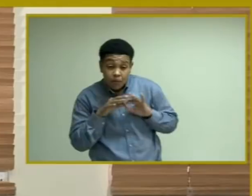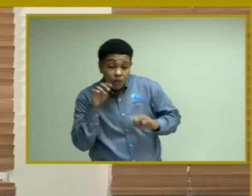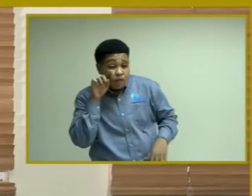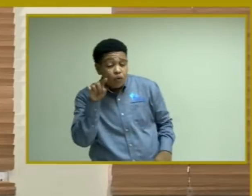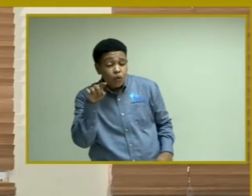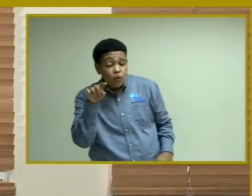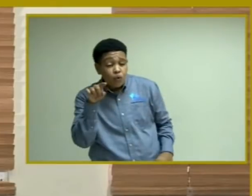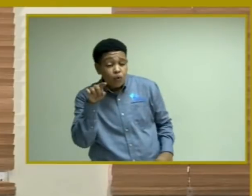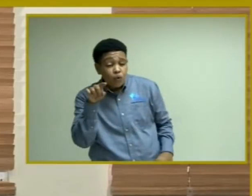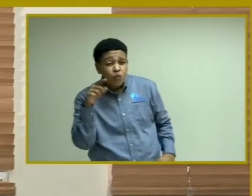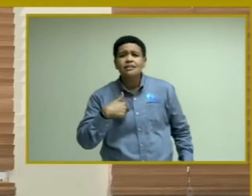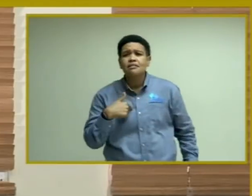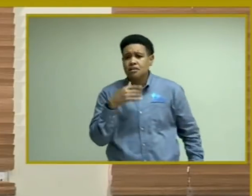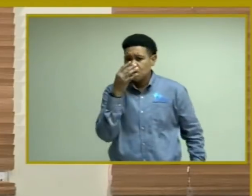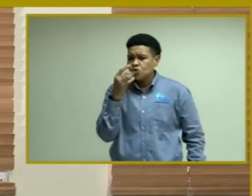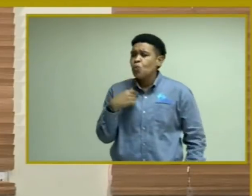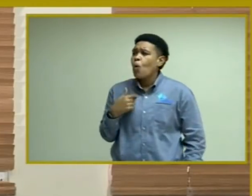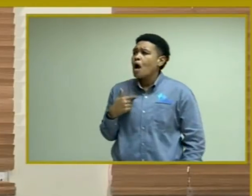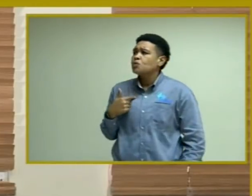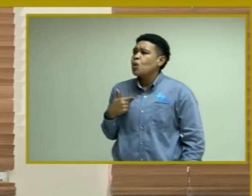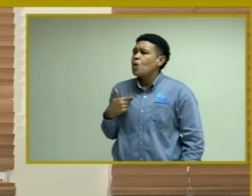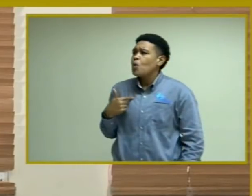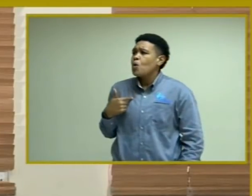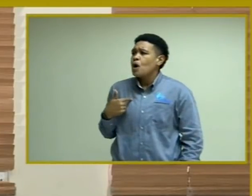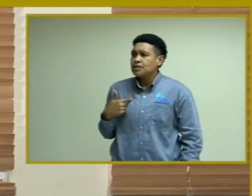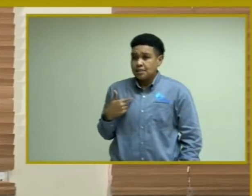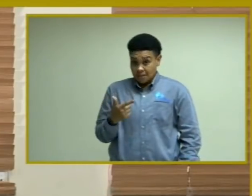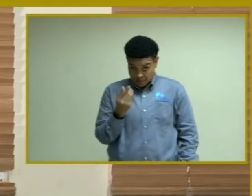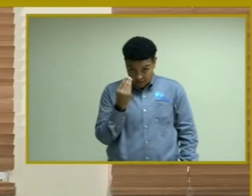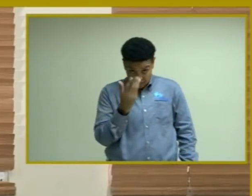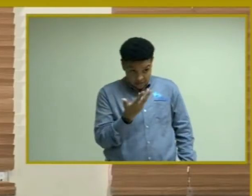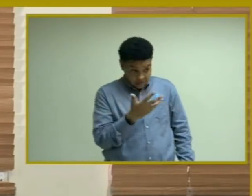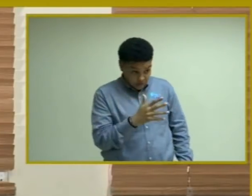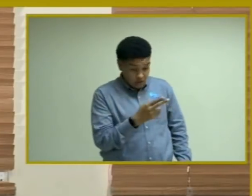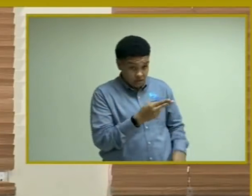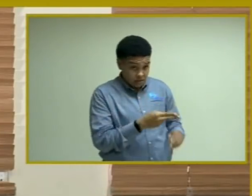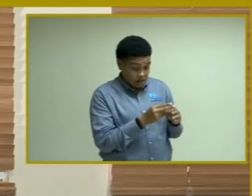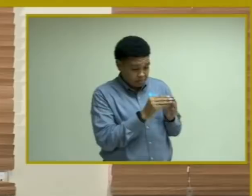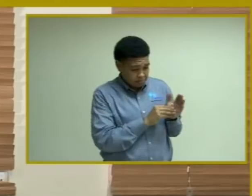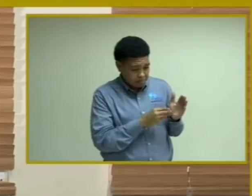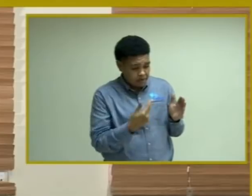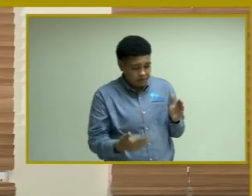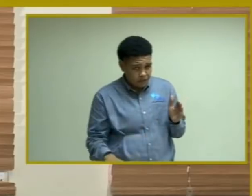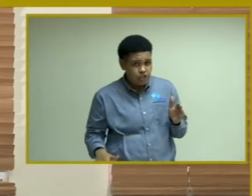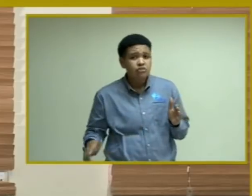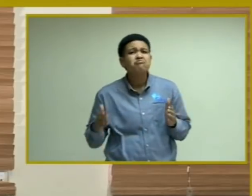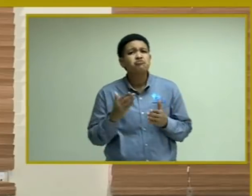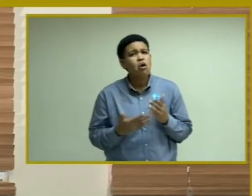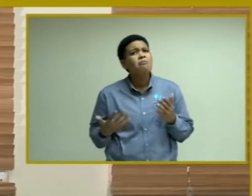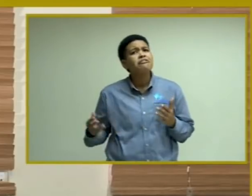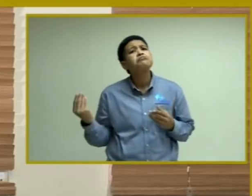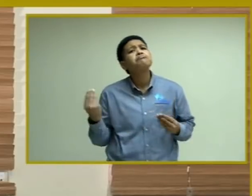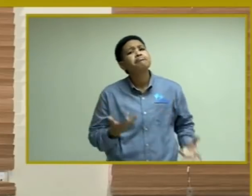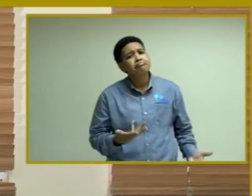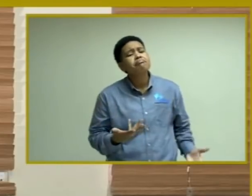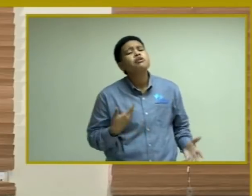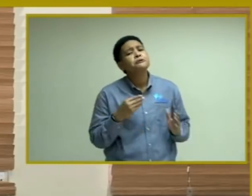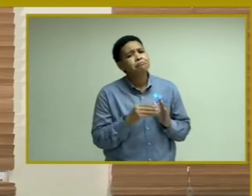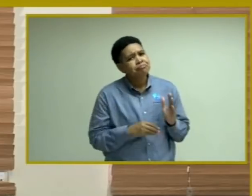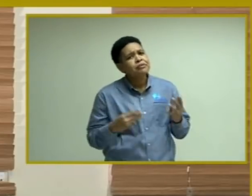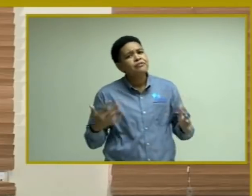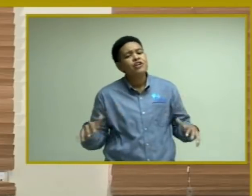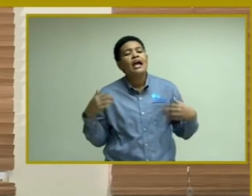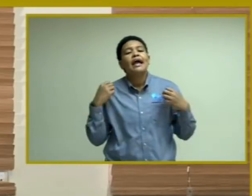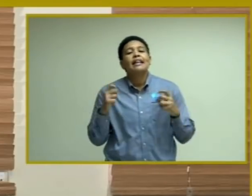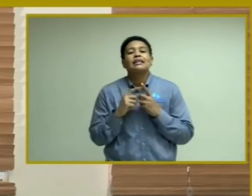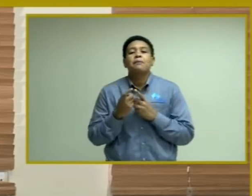to indicate your interest, and some of those persons, we would have gotten their names, and the health departments are reaching out to them,